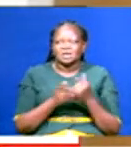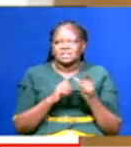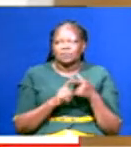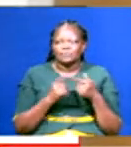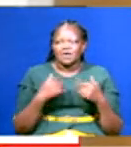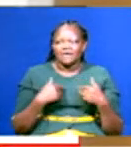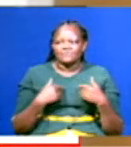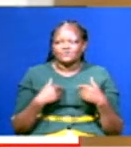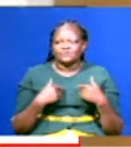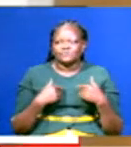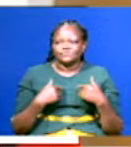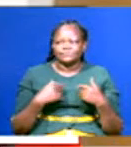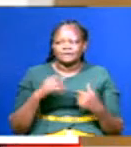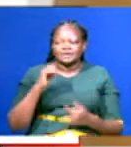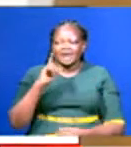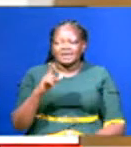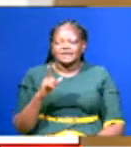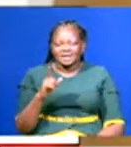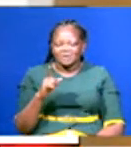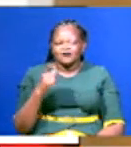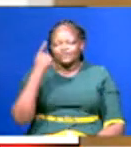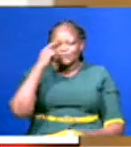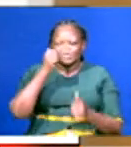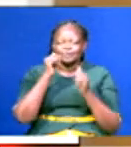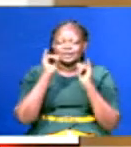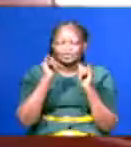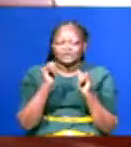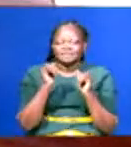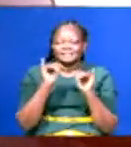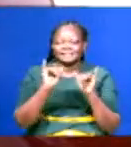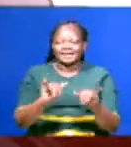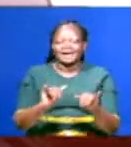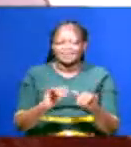have Daniel Wahome with a sports update.